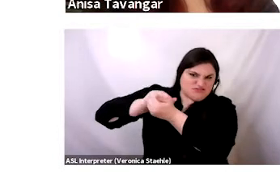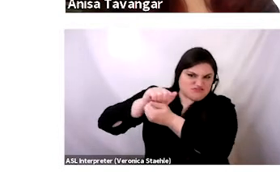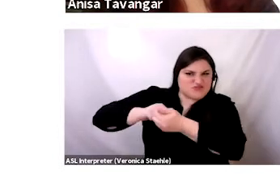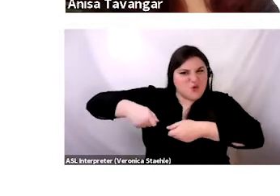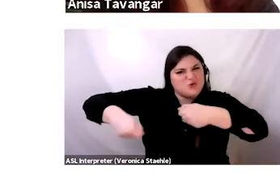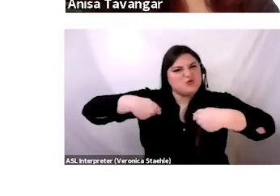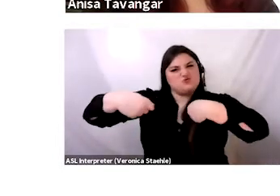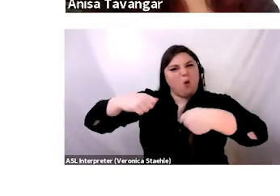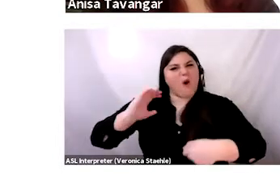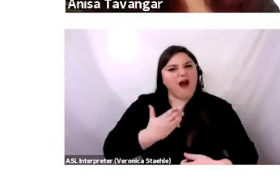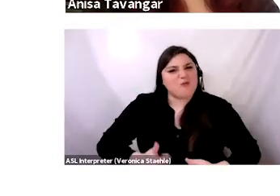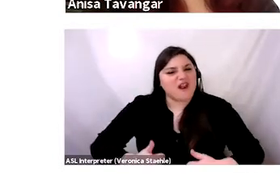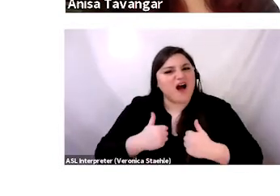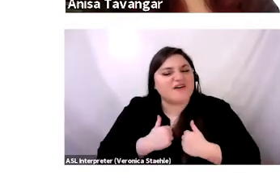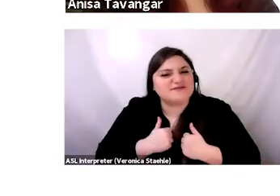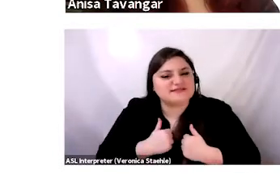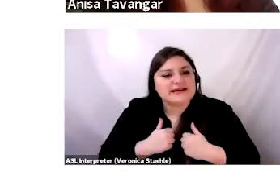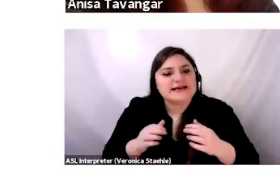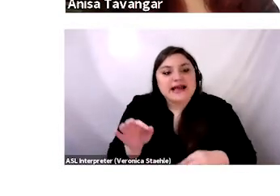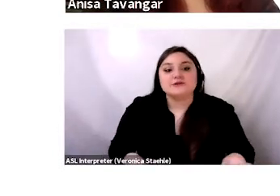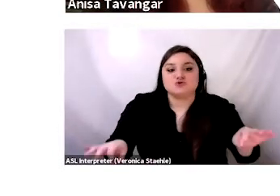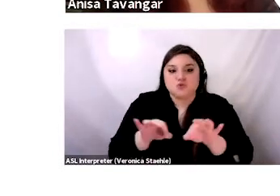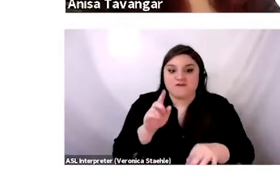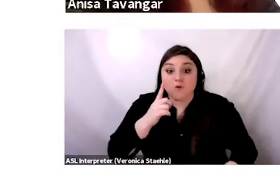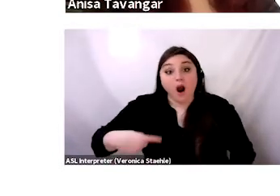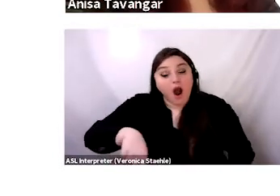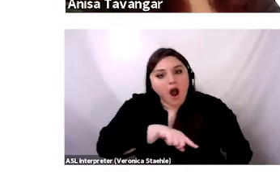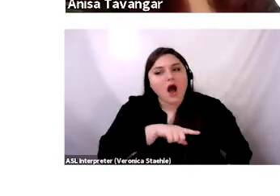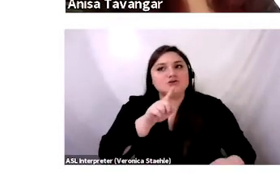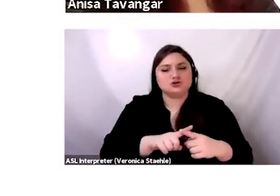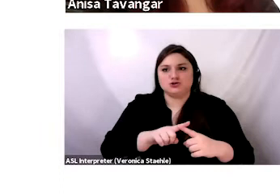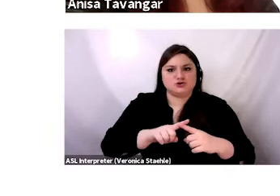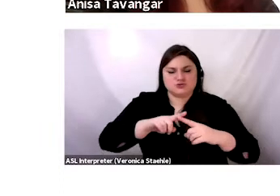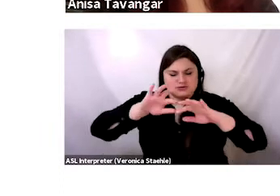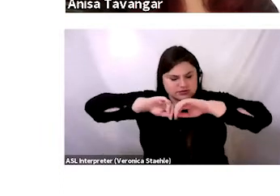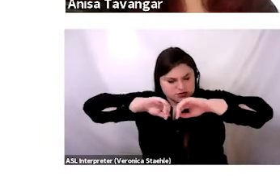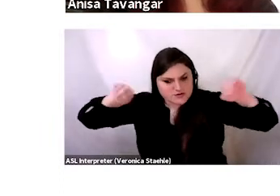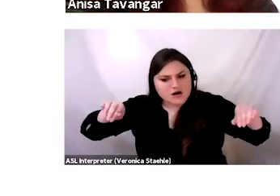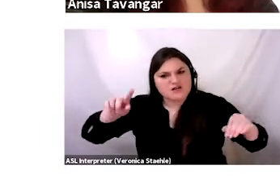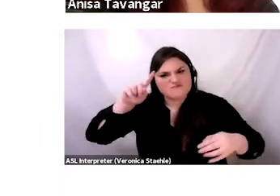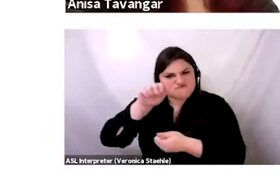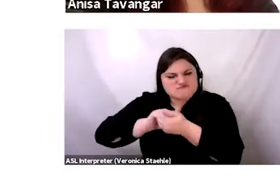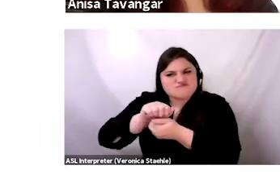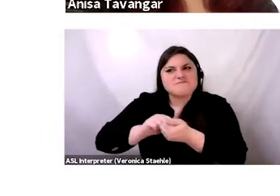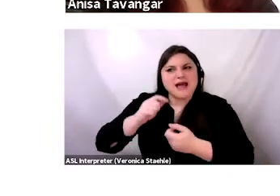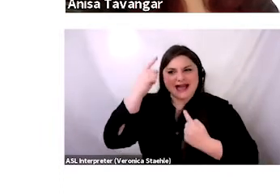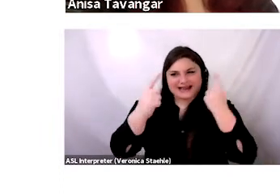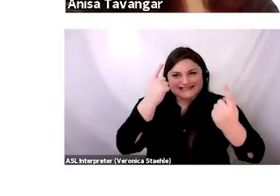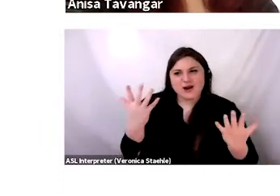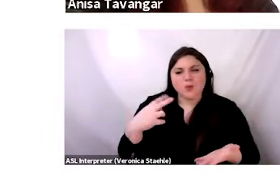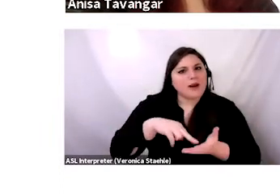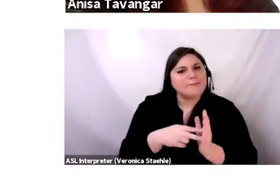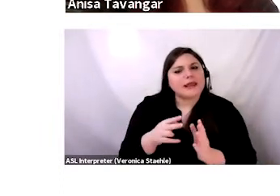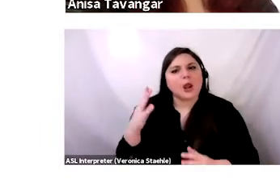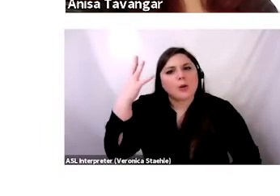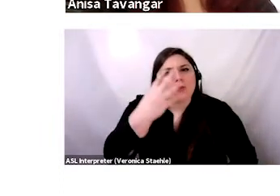can educate for critical consciousness, talking through the issues, how we acquire and spend money, how we feel about